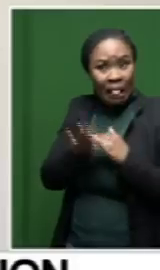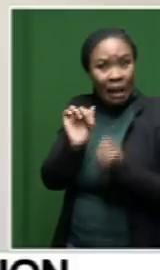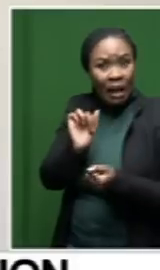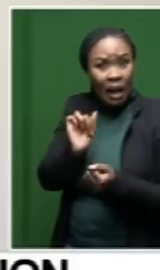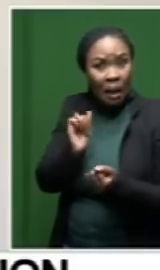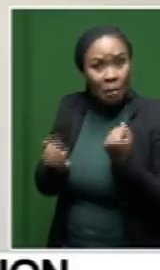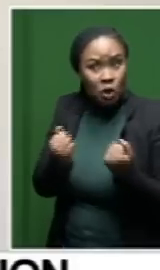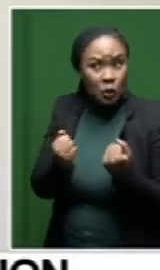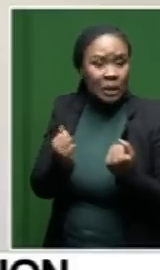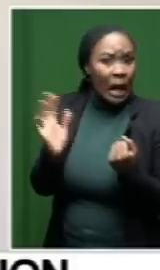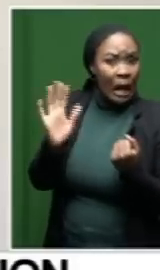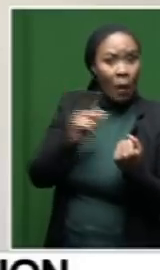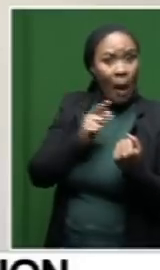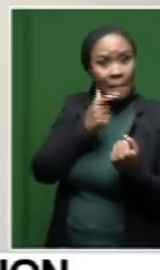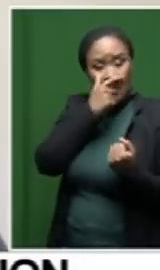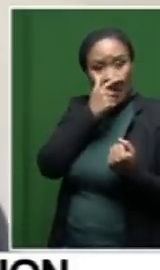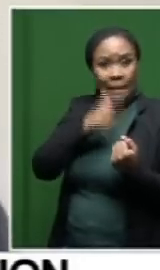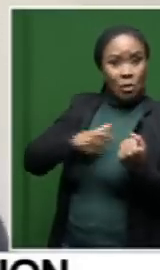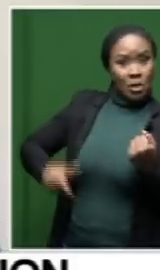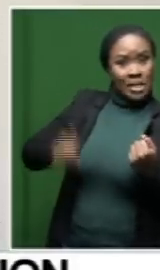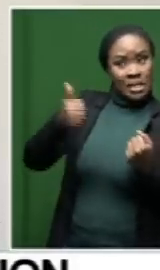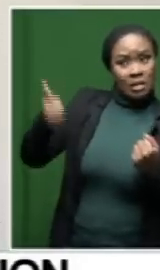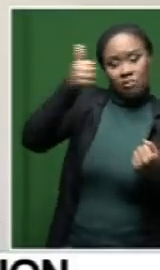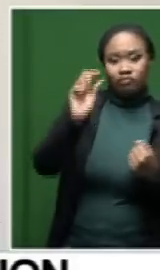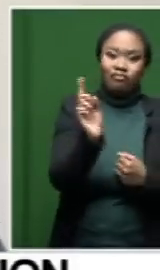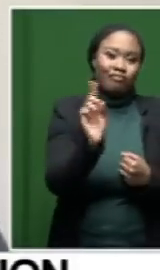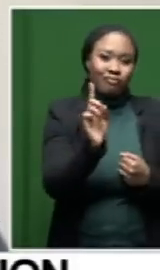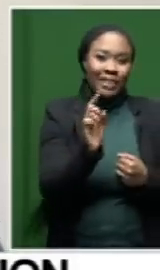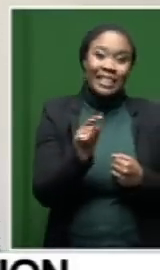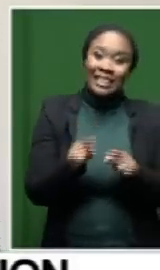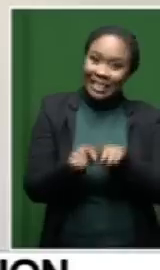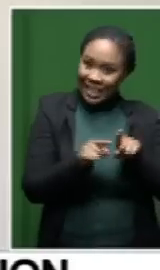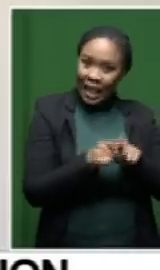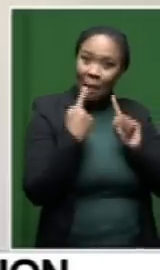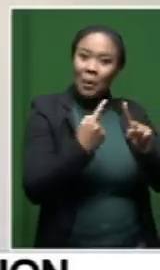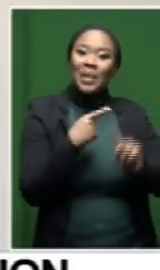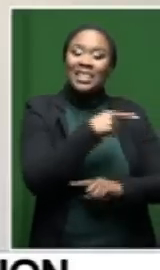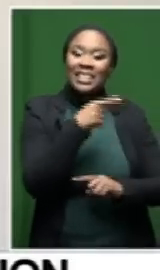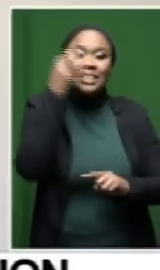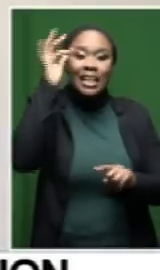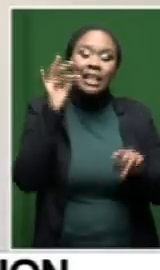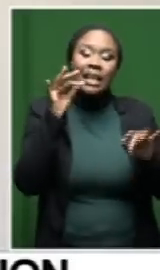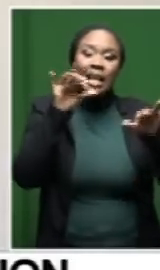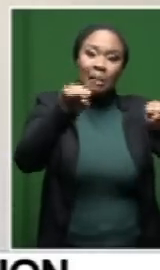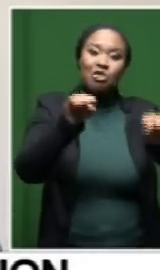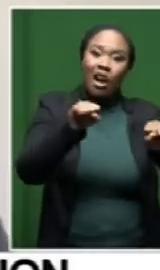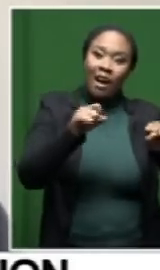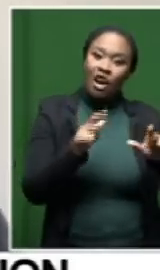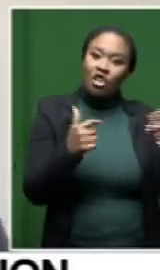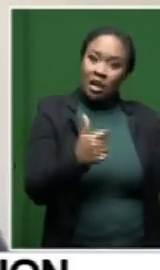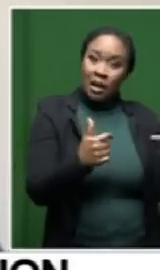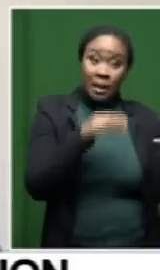should not be prosecuted. This is precisely what the State Capture Project was about. It was about ensuring that there